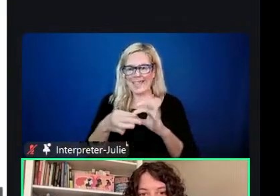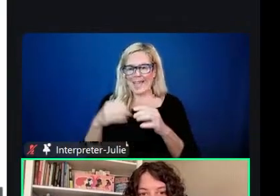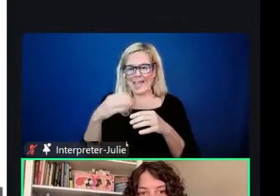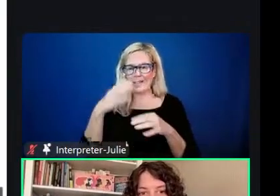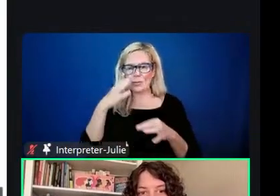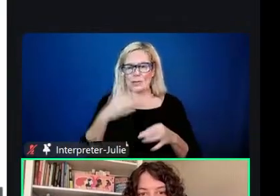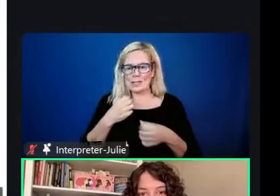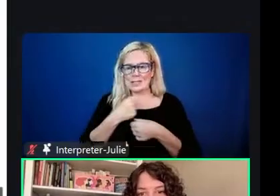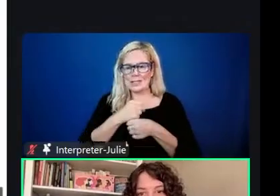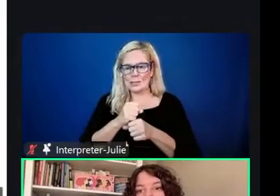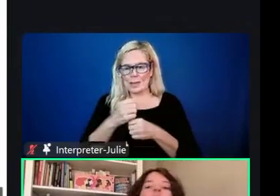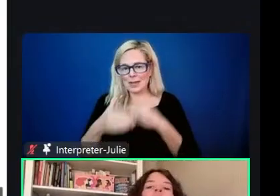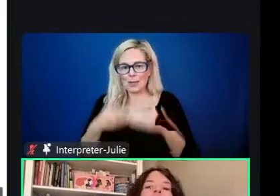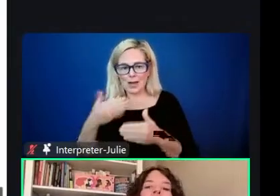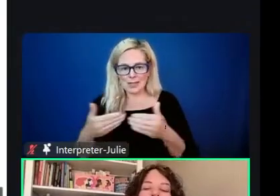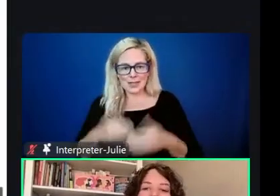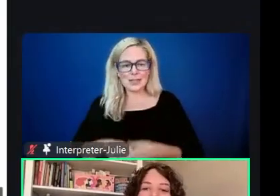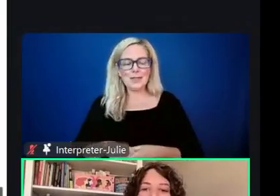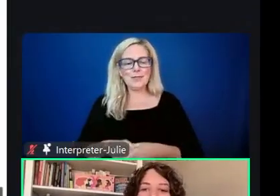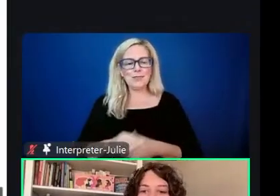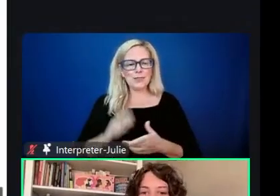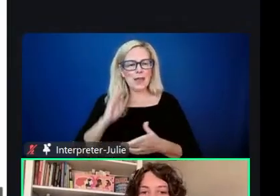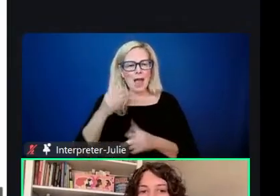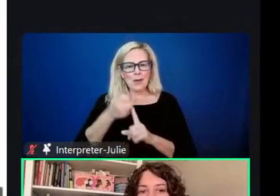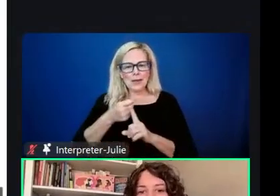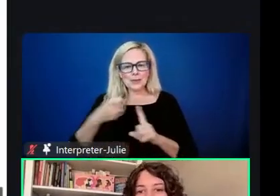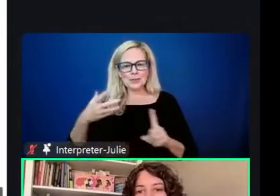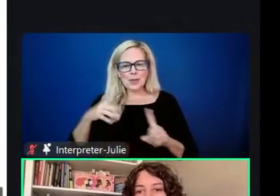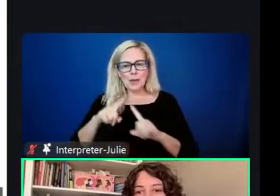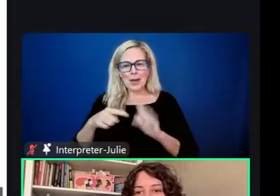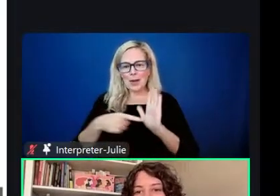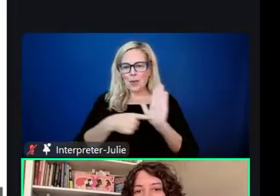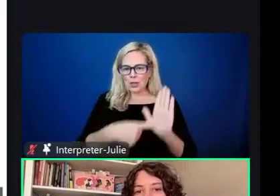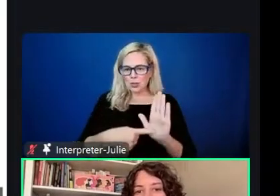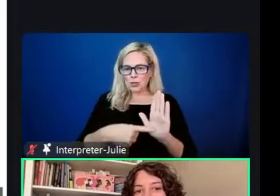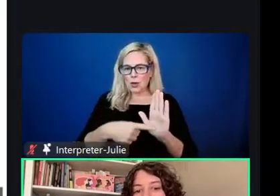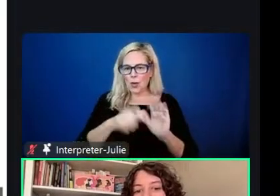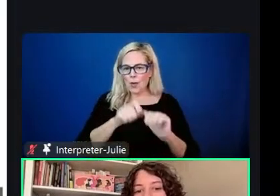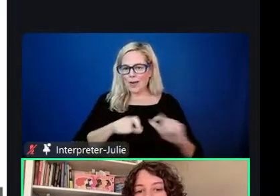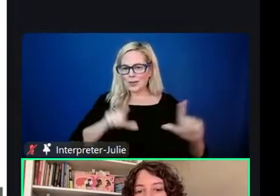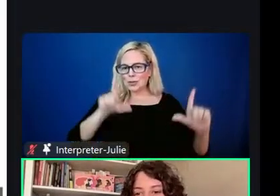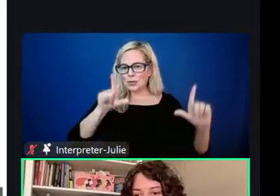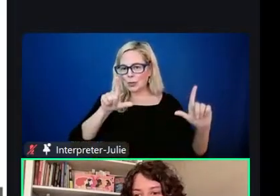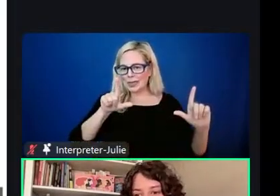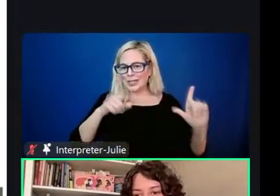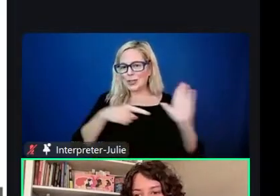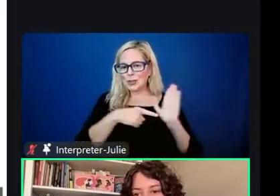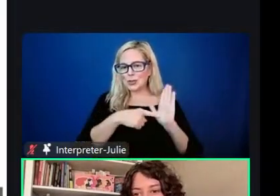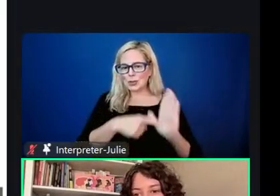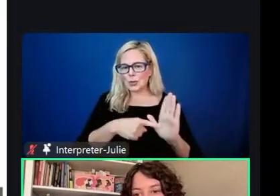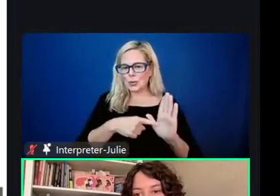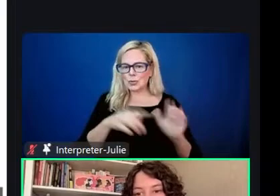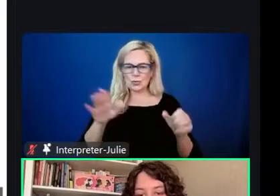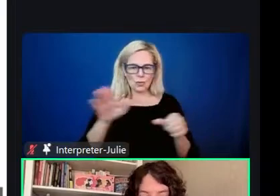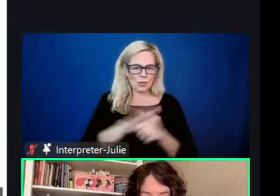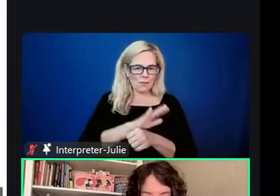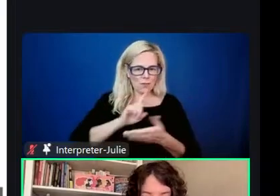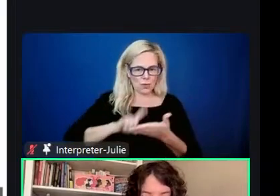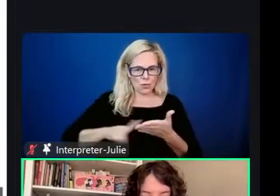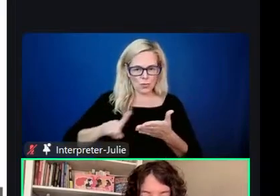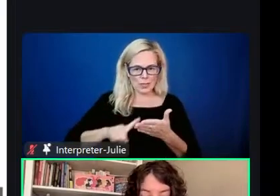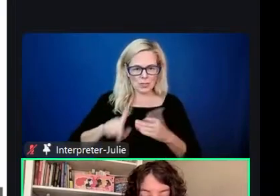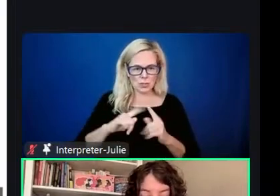about that in a minute, but I wanted to just show on the screen, I have the screen showing our full research team.